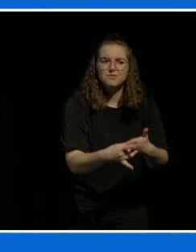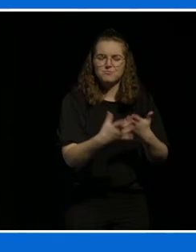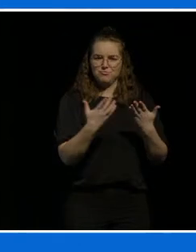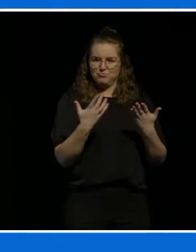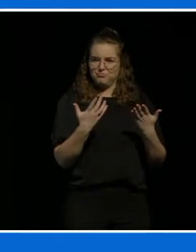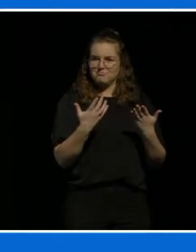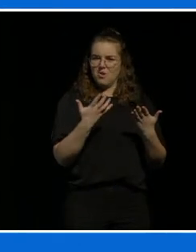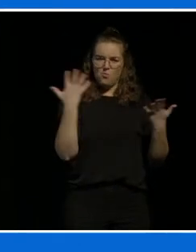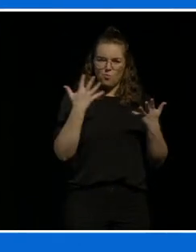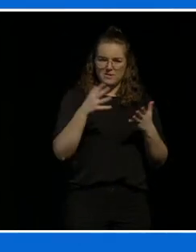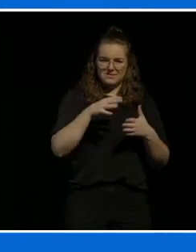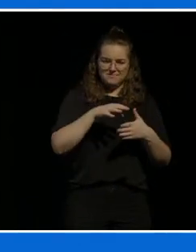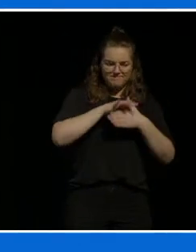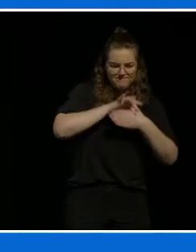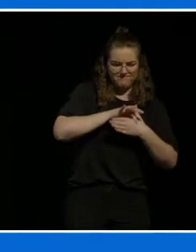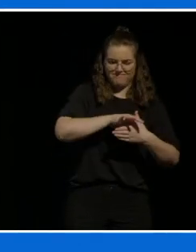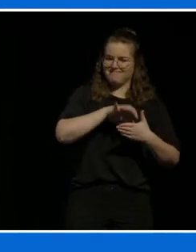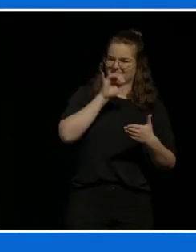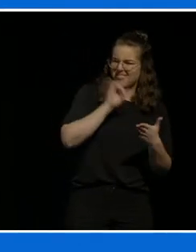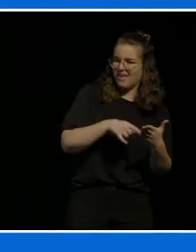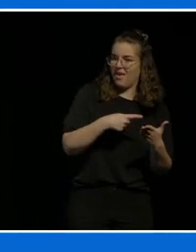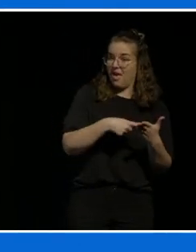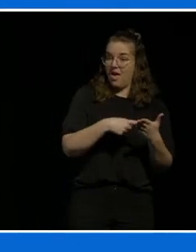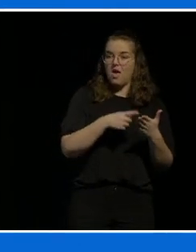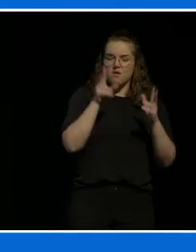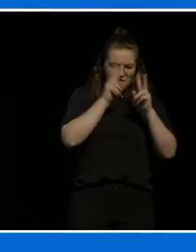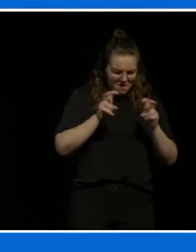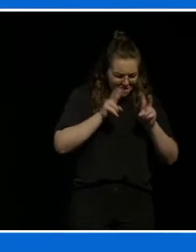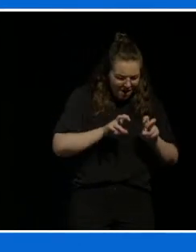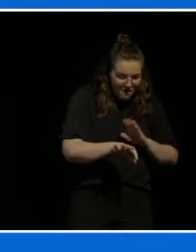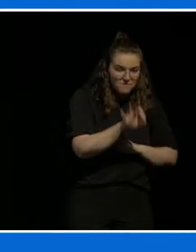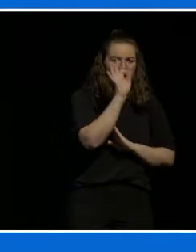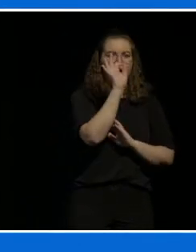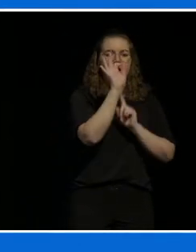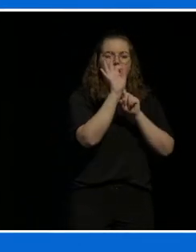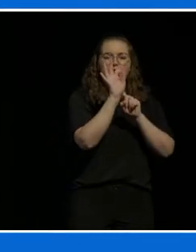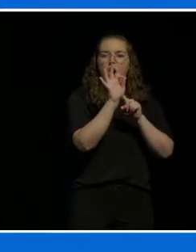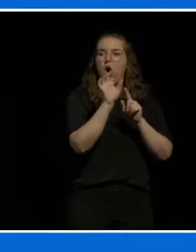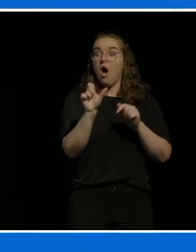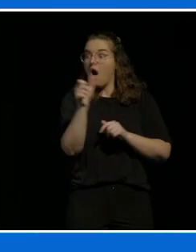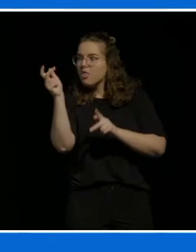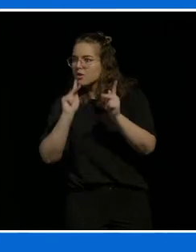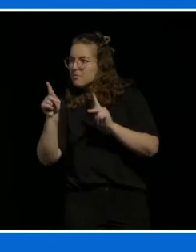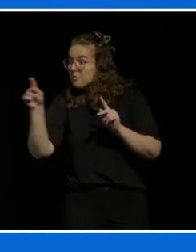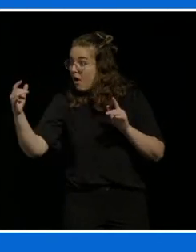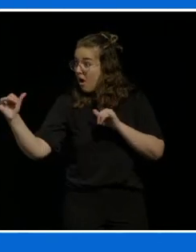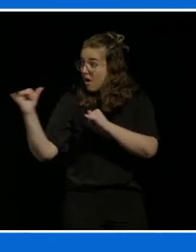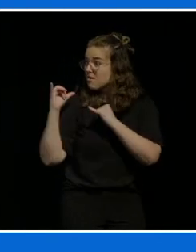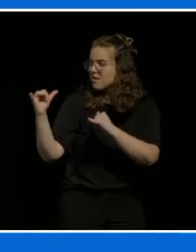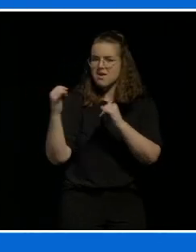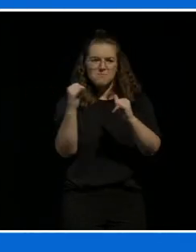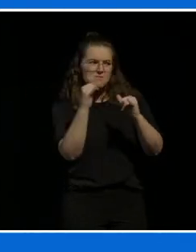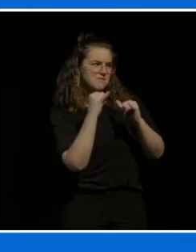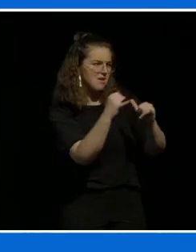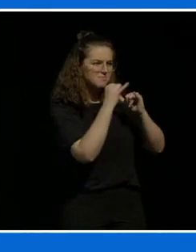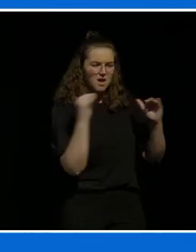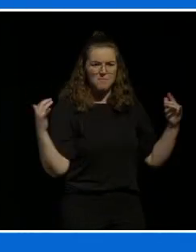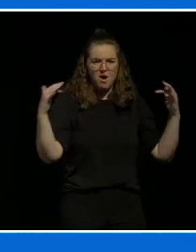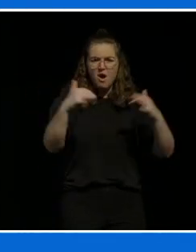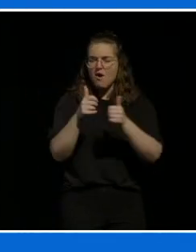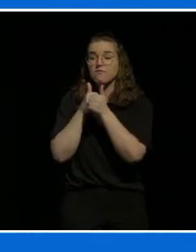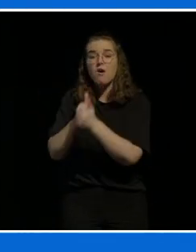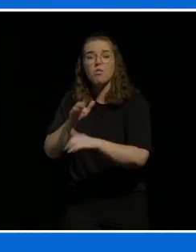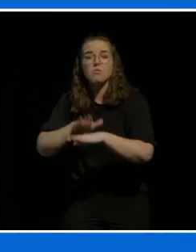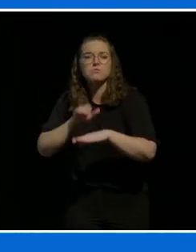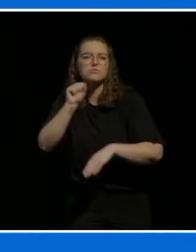of that? Once you figure out what that is, you start finding other people who are also within that same realm. You can follow them on social media, you can read their